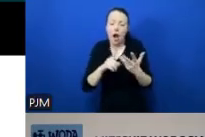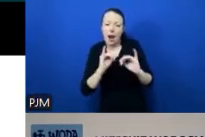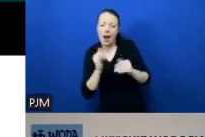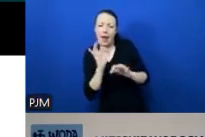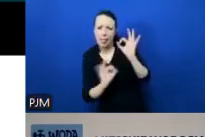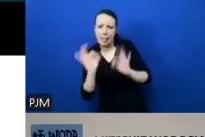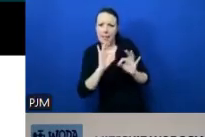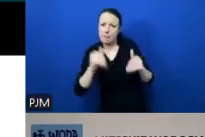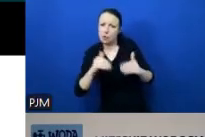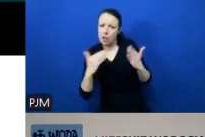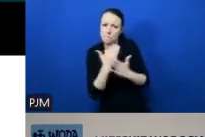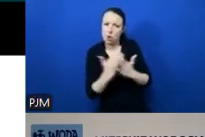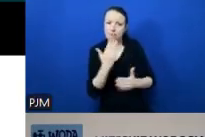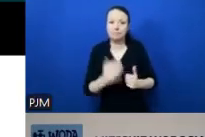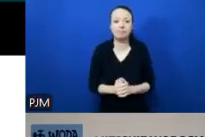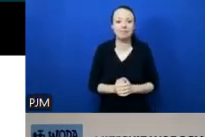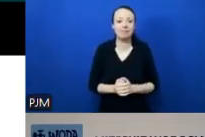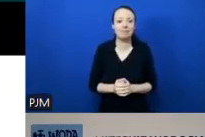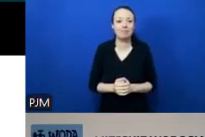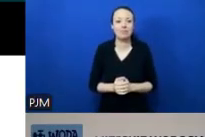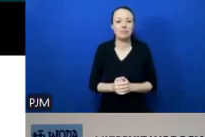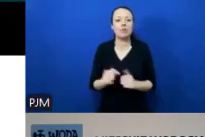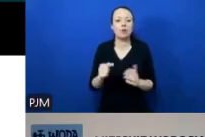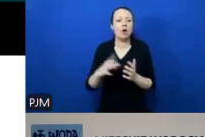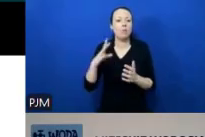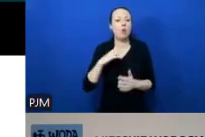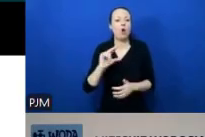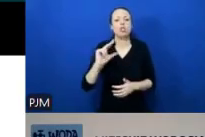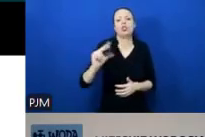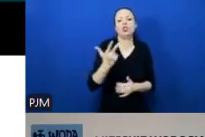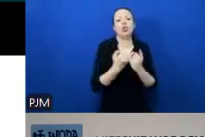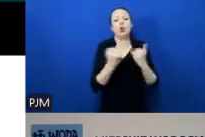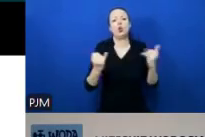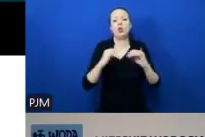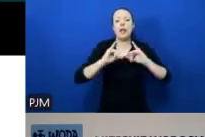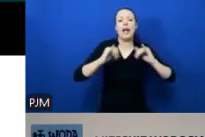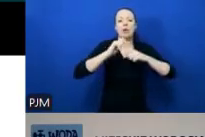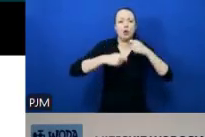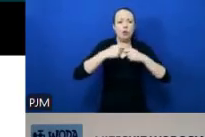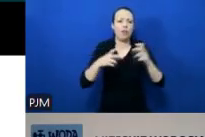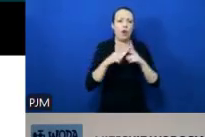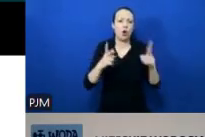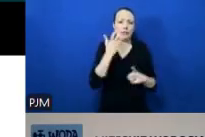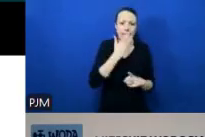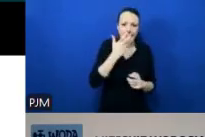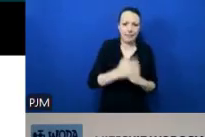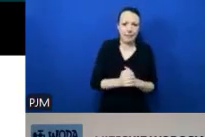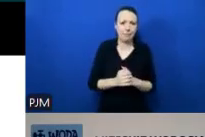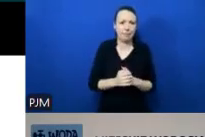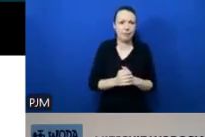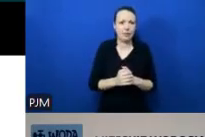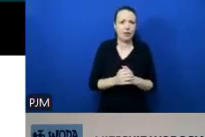and the availability of the land for modernization solutions. We analyzed 3 solutions: retention reservoir,